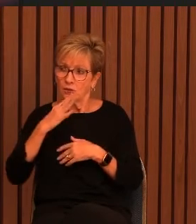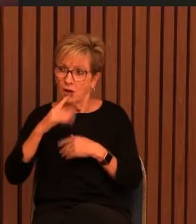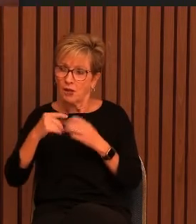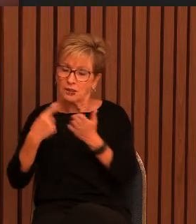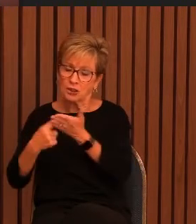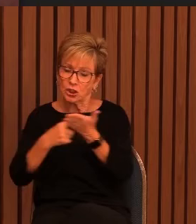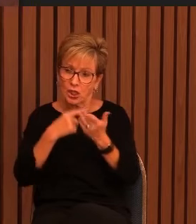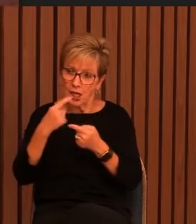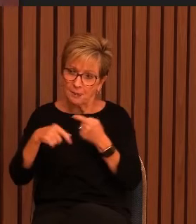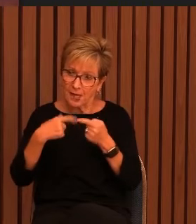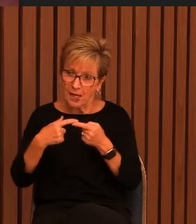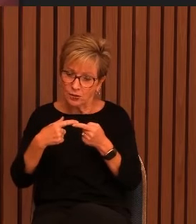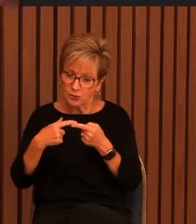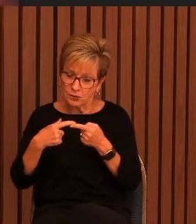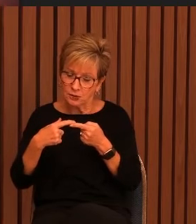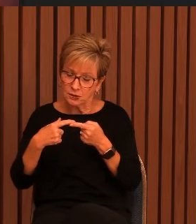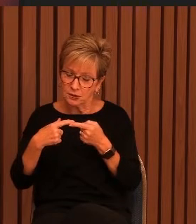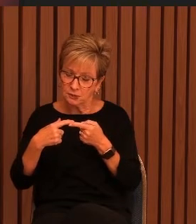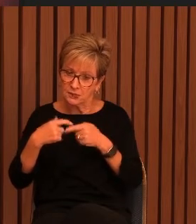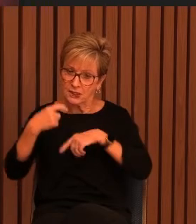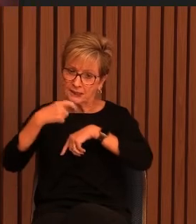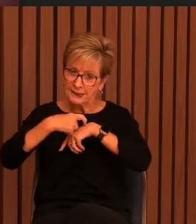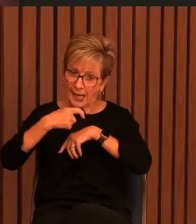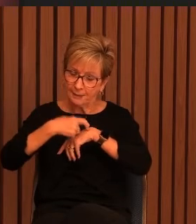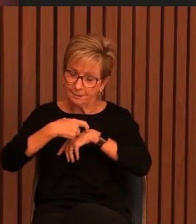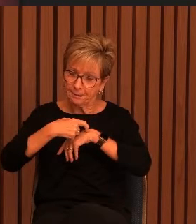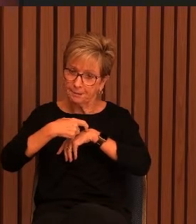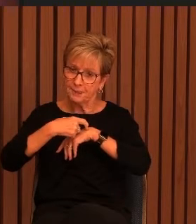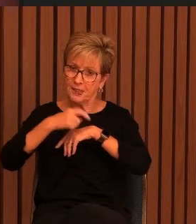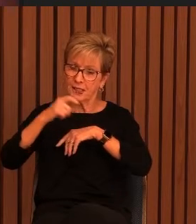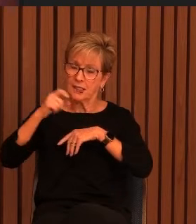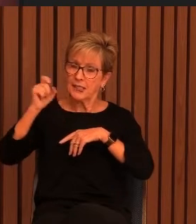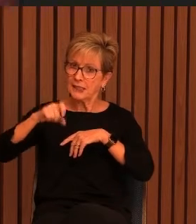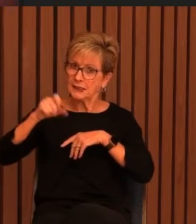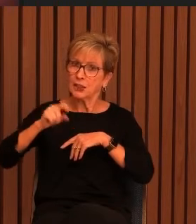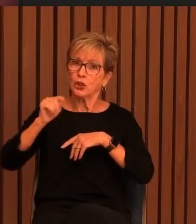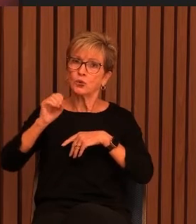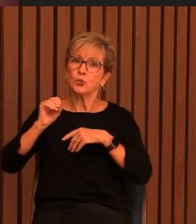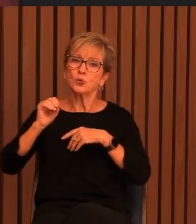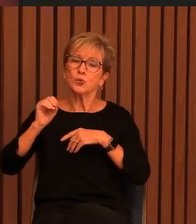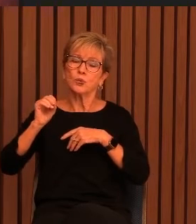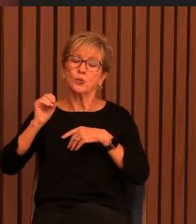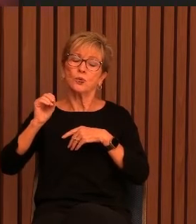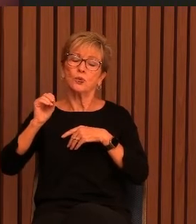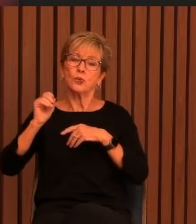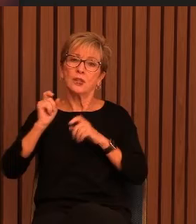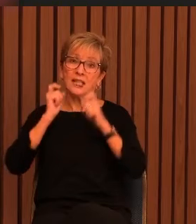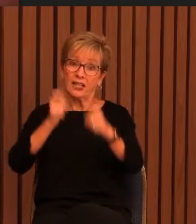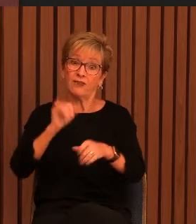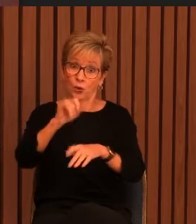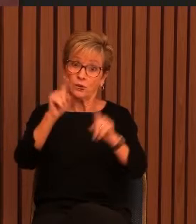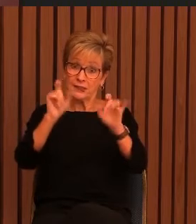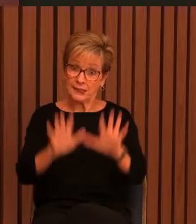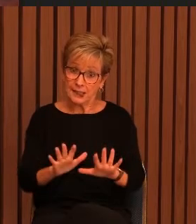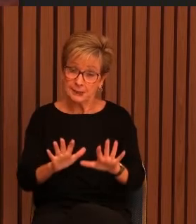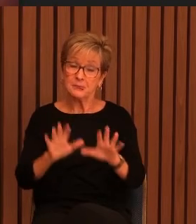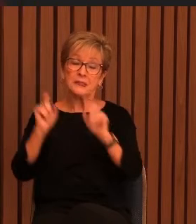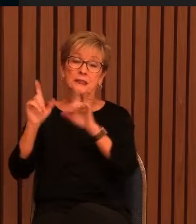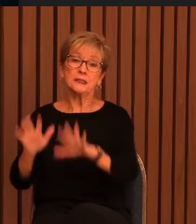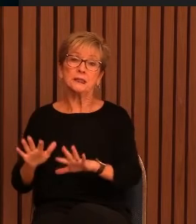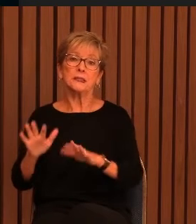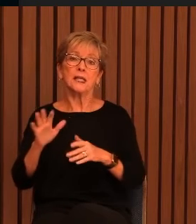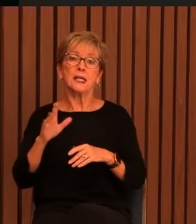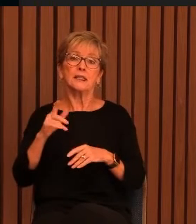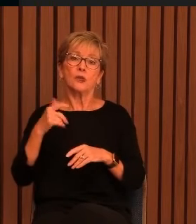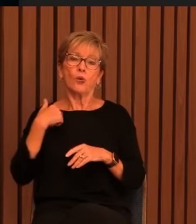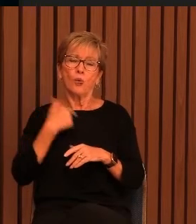around the time necessary to administer the assessments. And just as